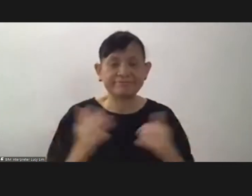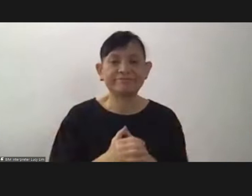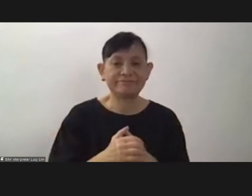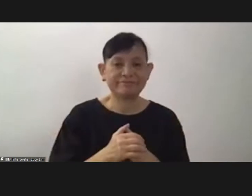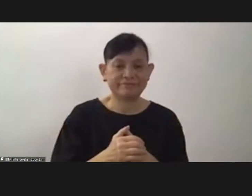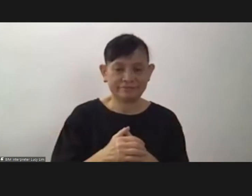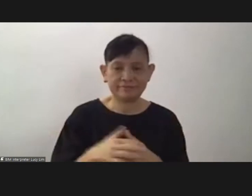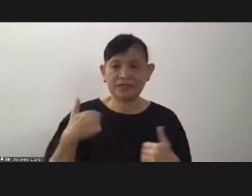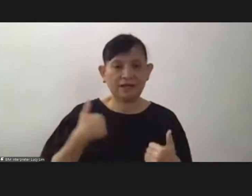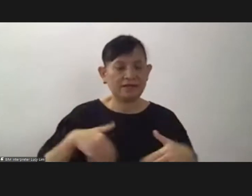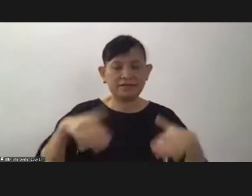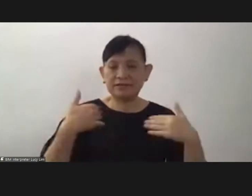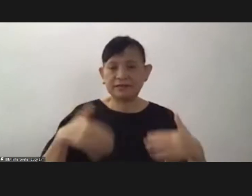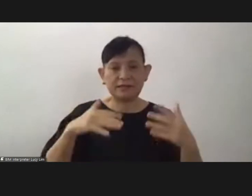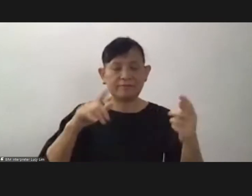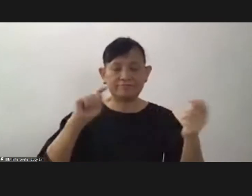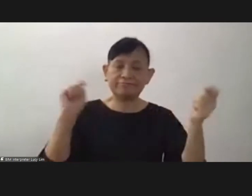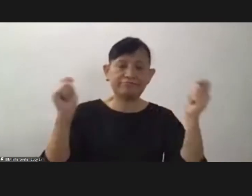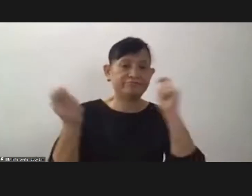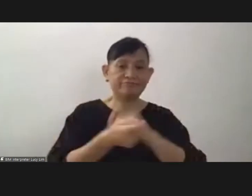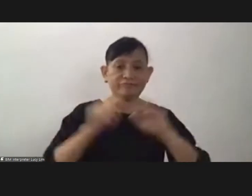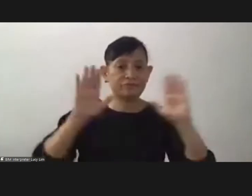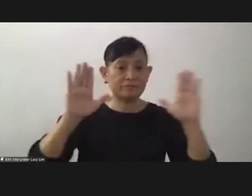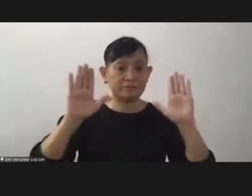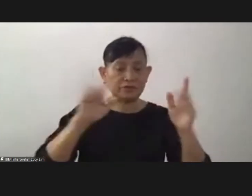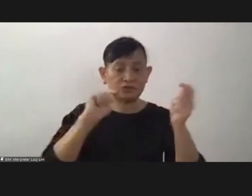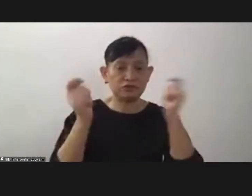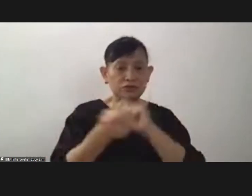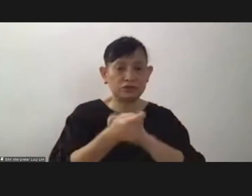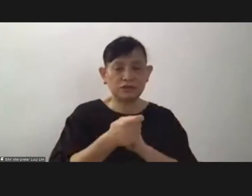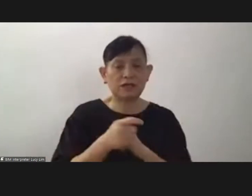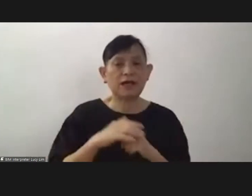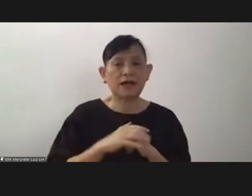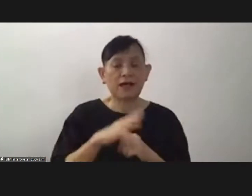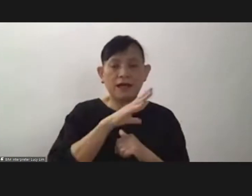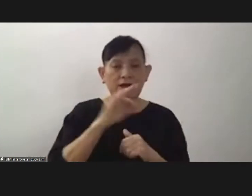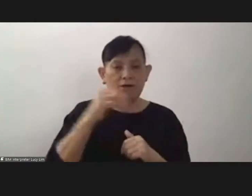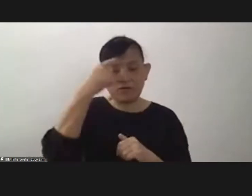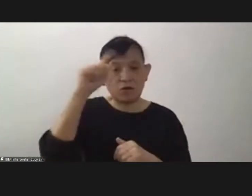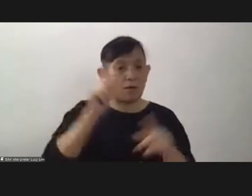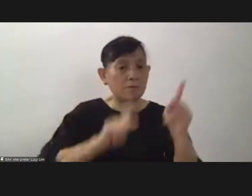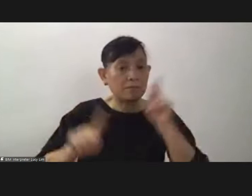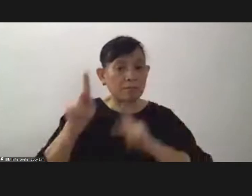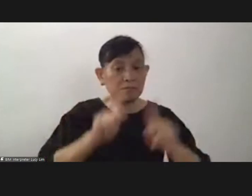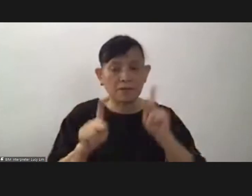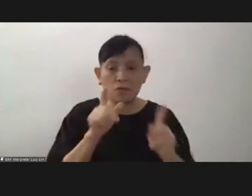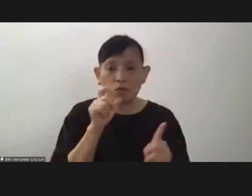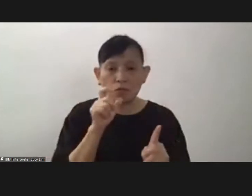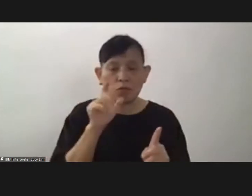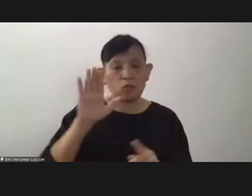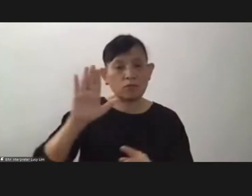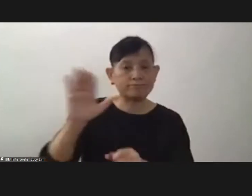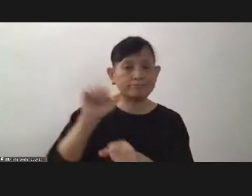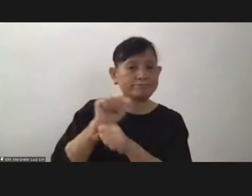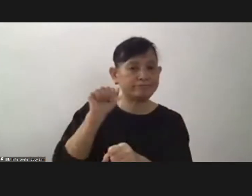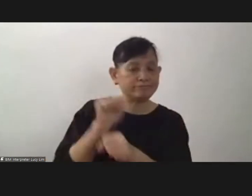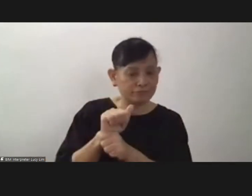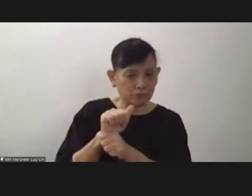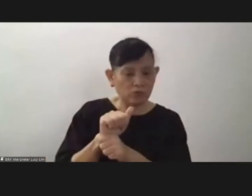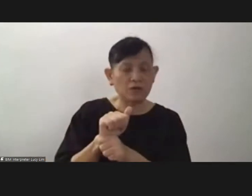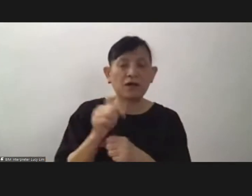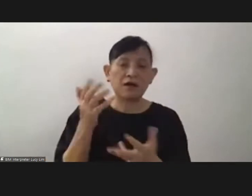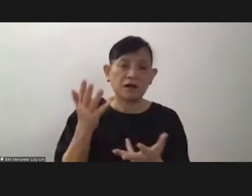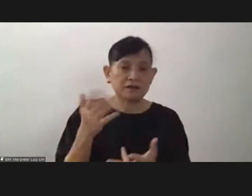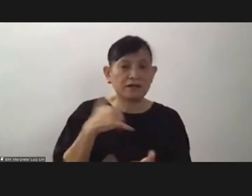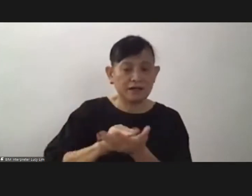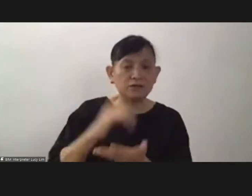some awesome youth change makers with us today. People I personally admire, people whose work we have been a fan of, and I